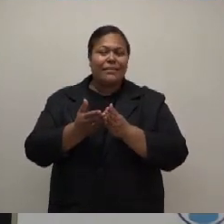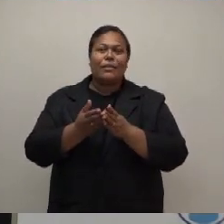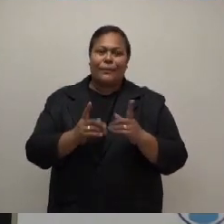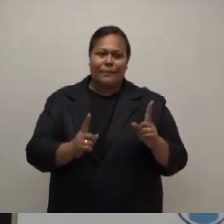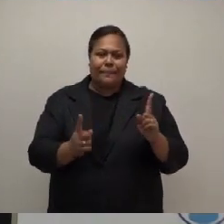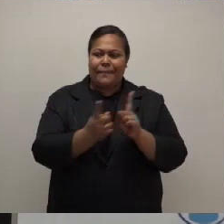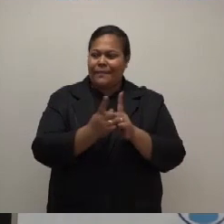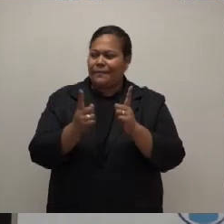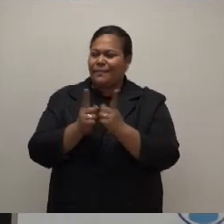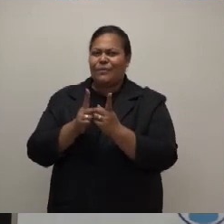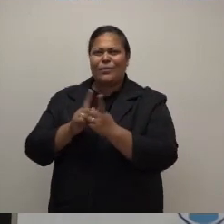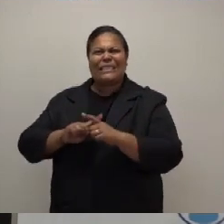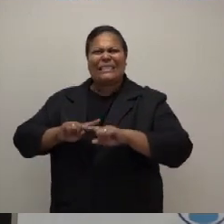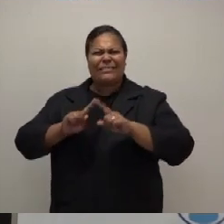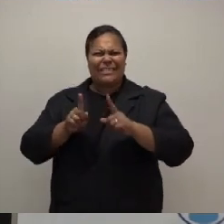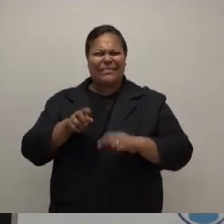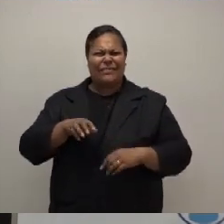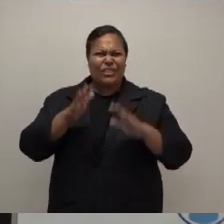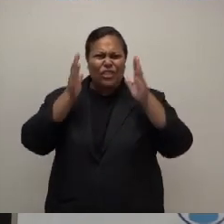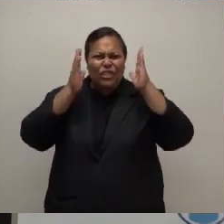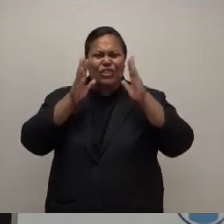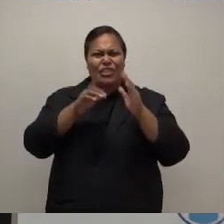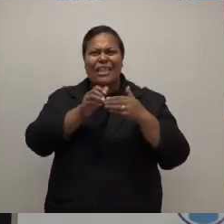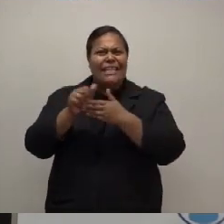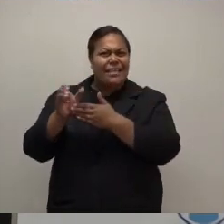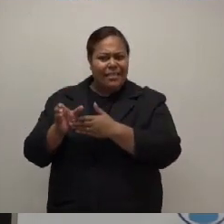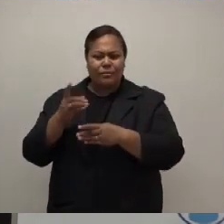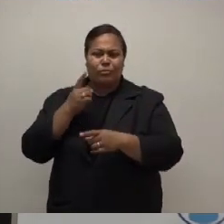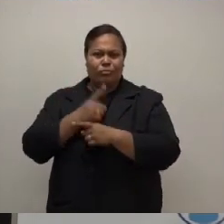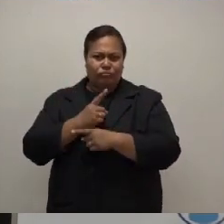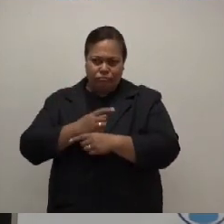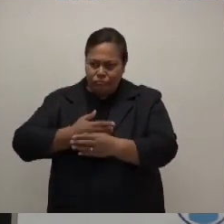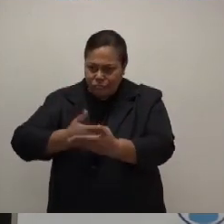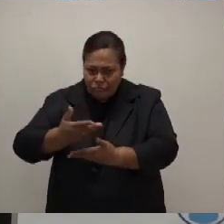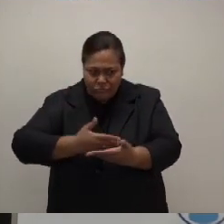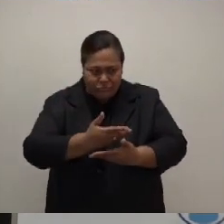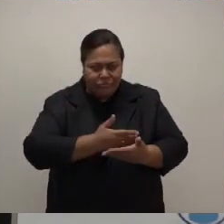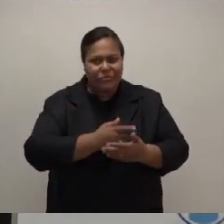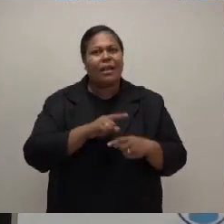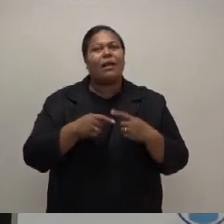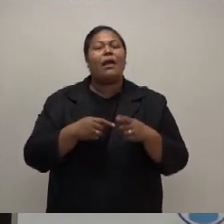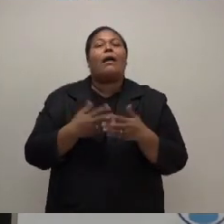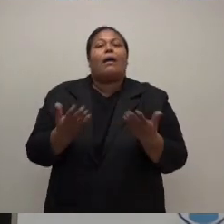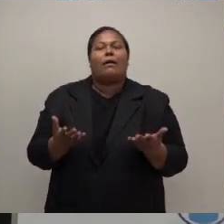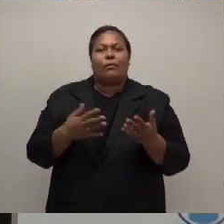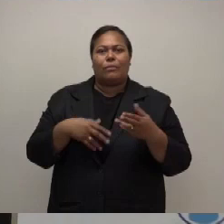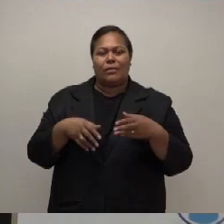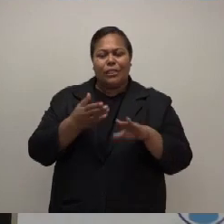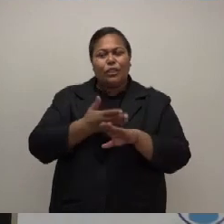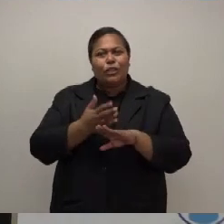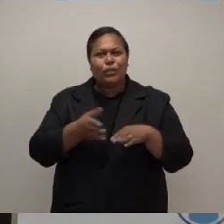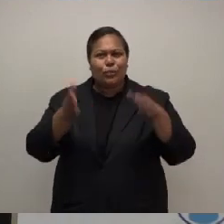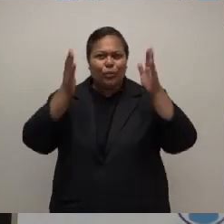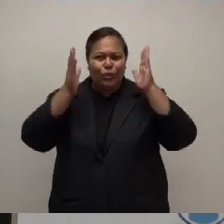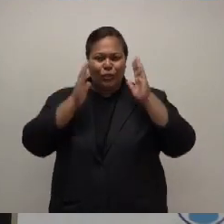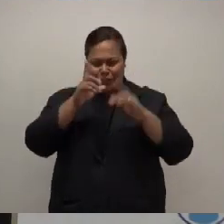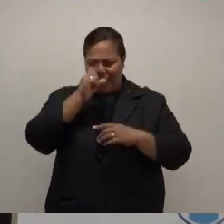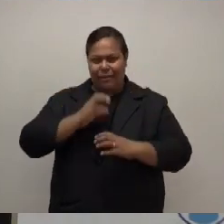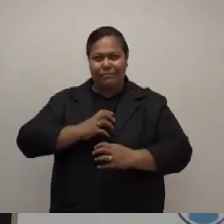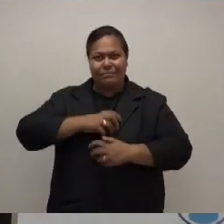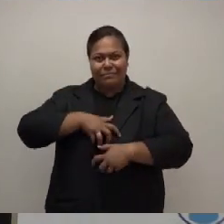with religious leaders to talk about how the new normal will look in houses of worship and